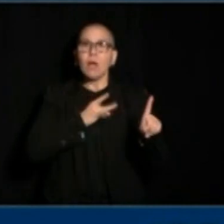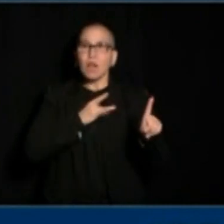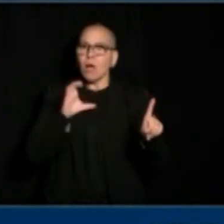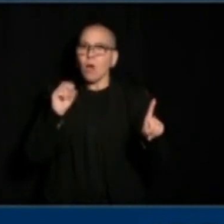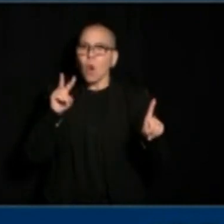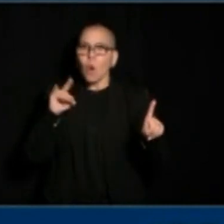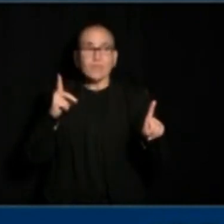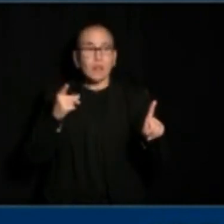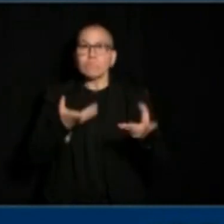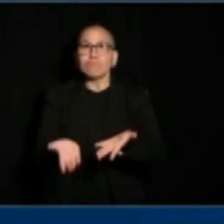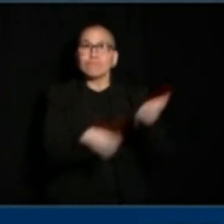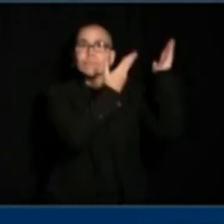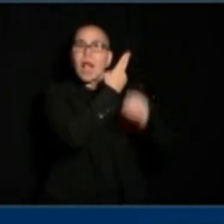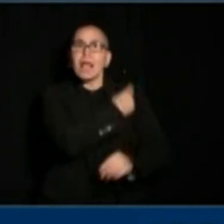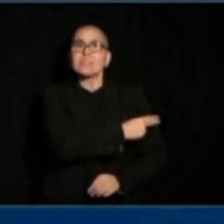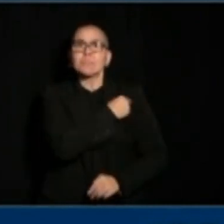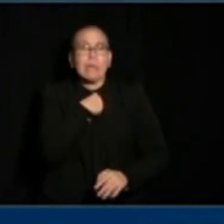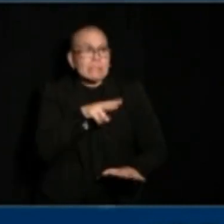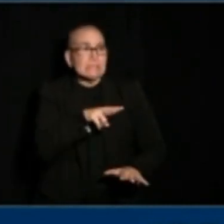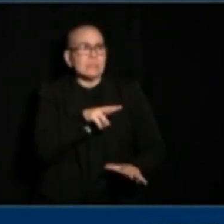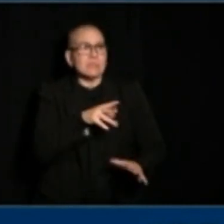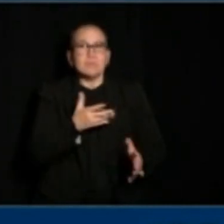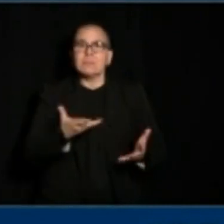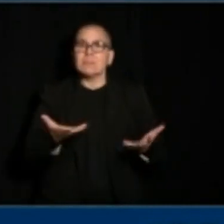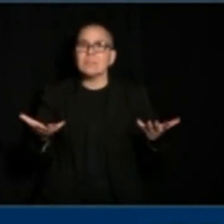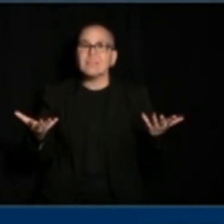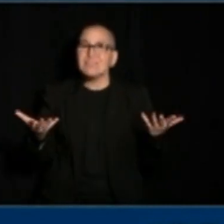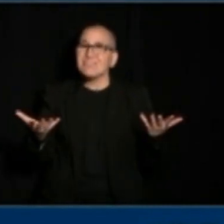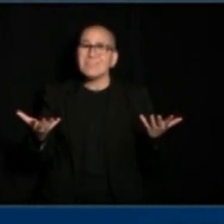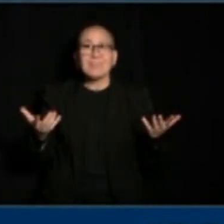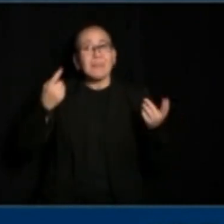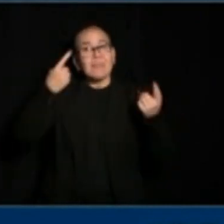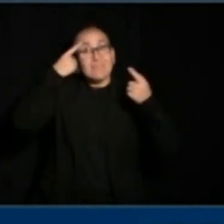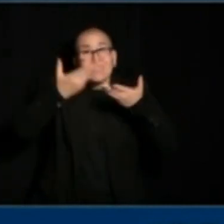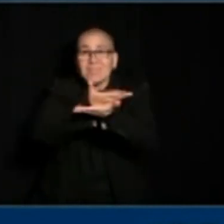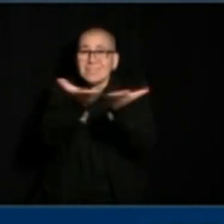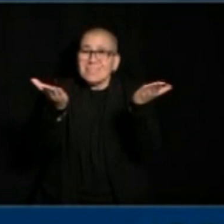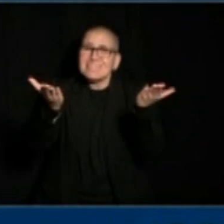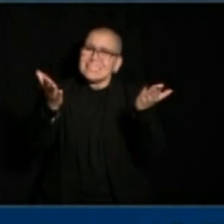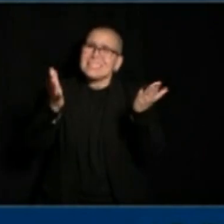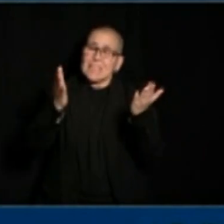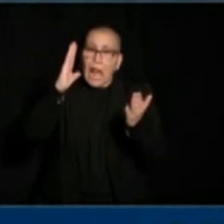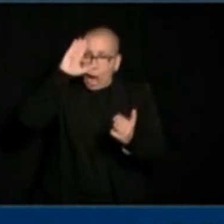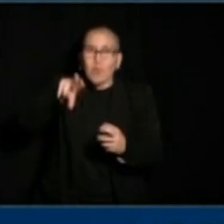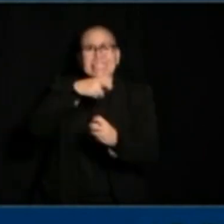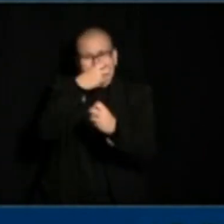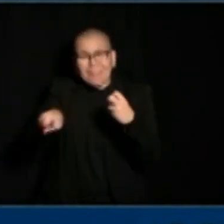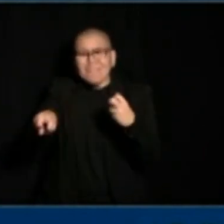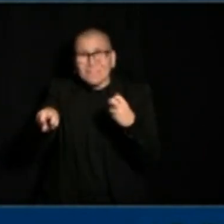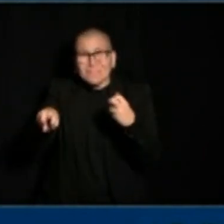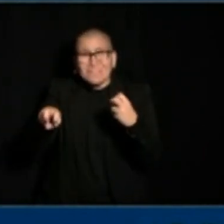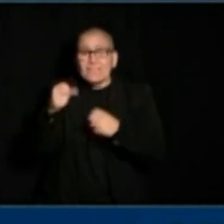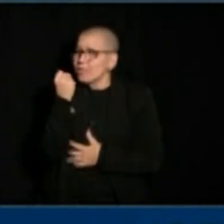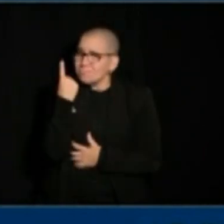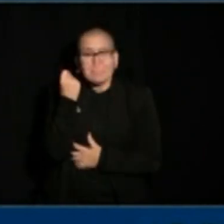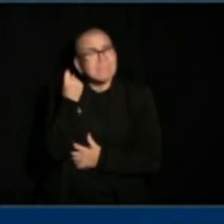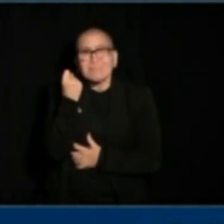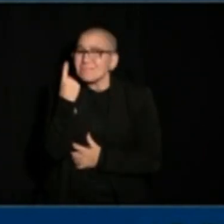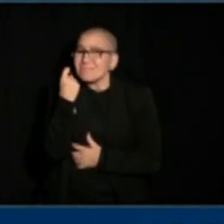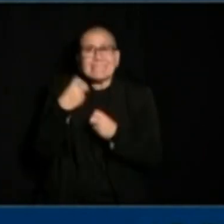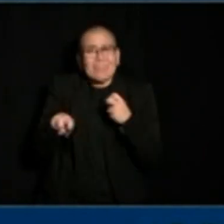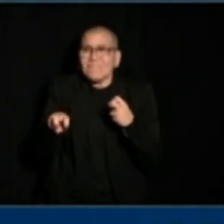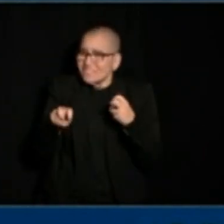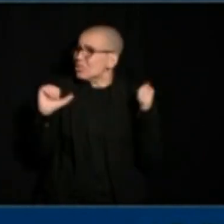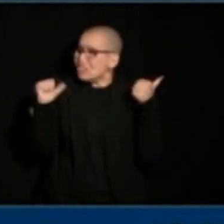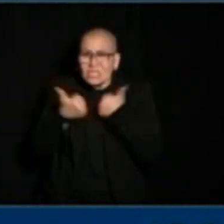that are worried financially, I hear you. I hear you. This is incredibly painful. It's incredibly challenging. But there is